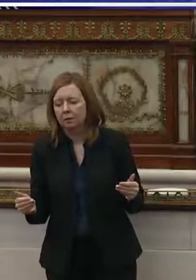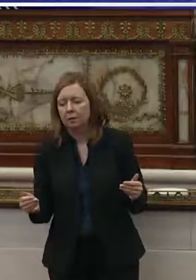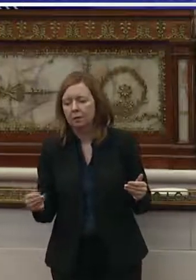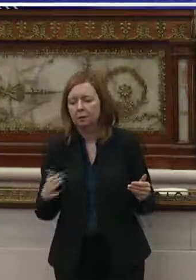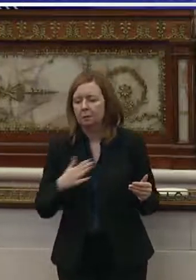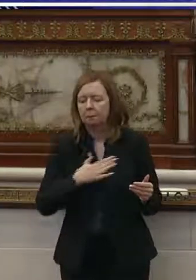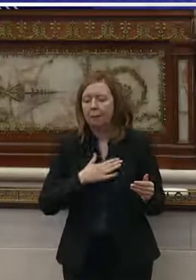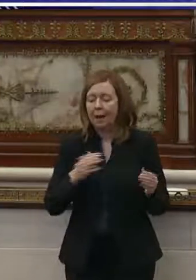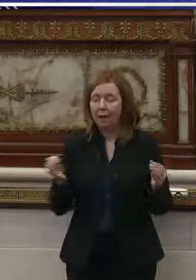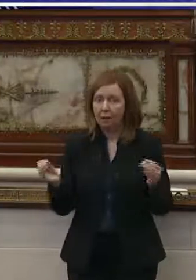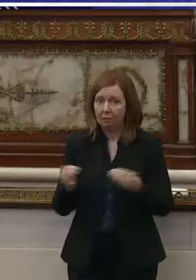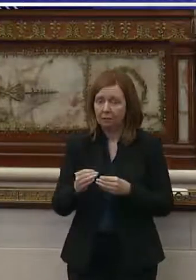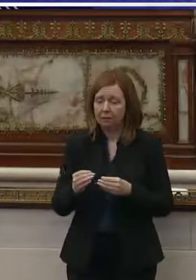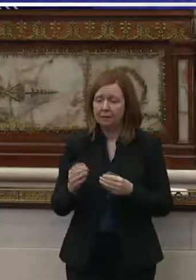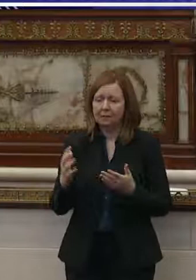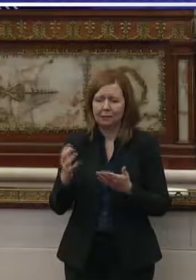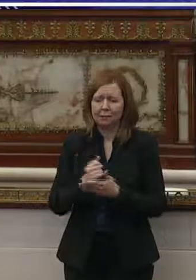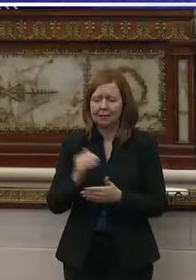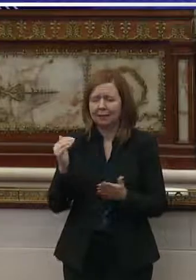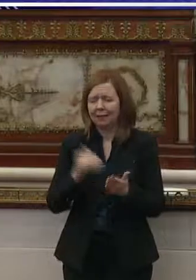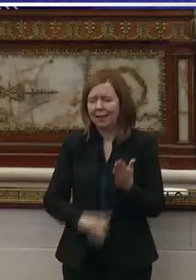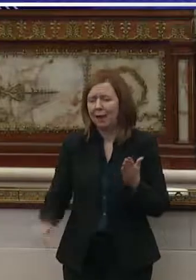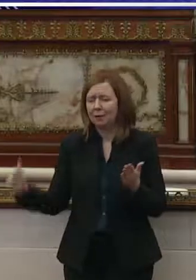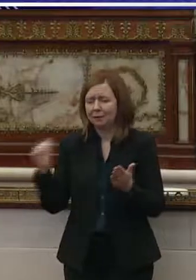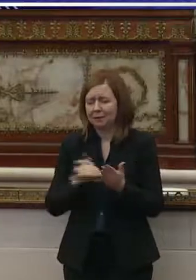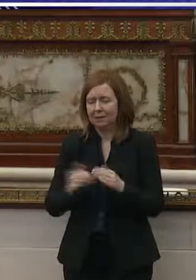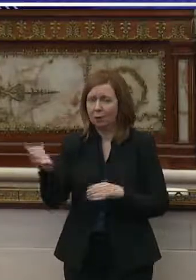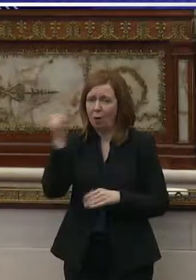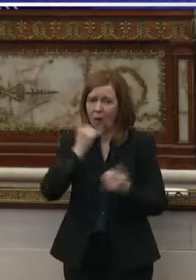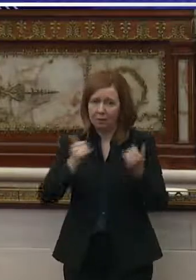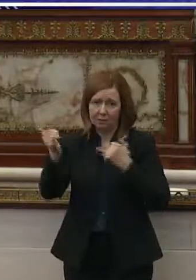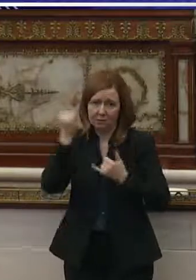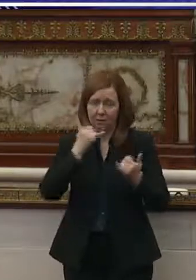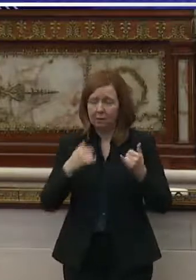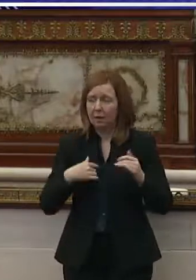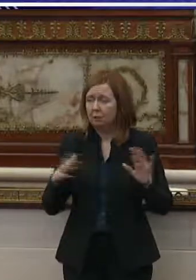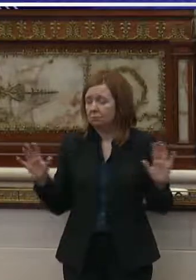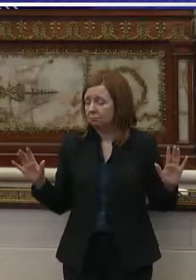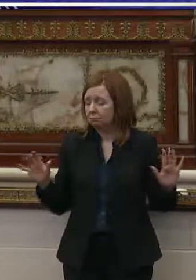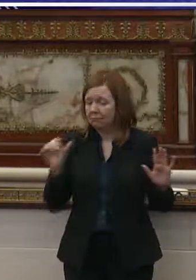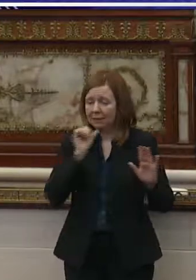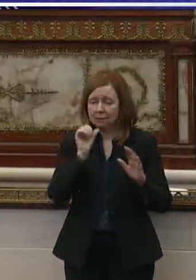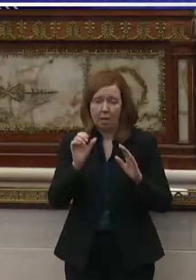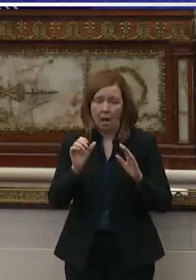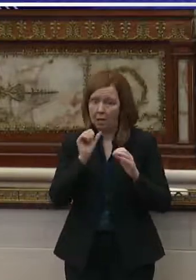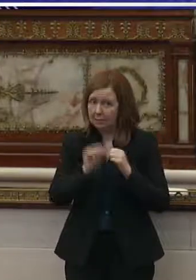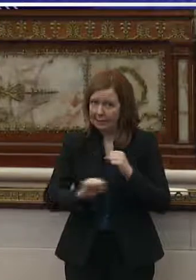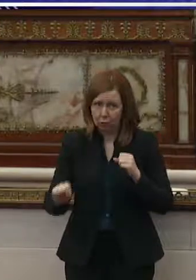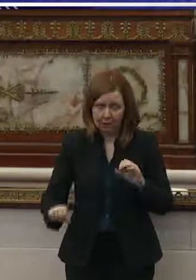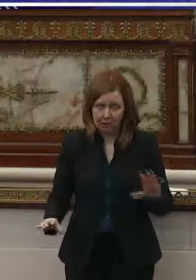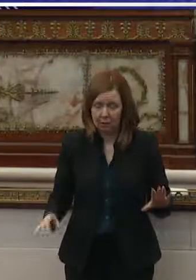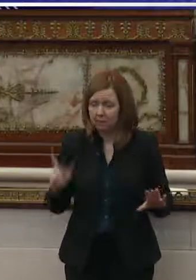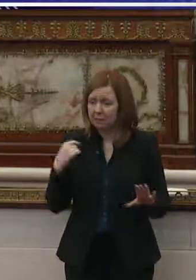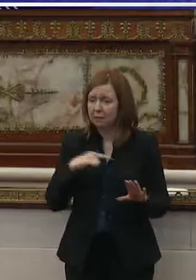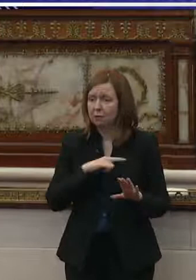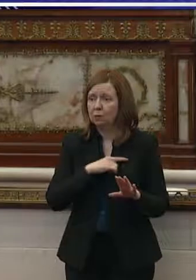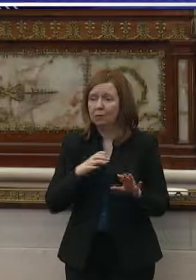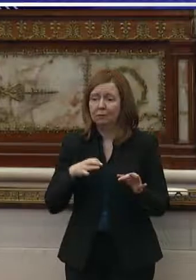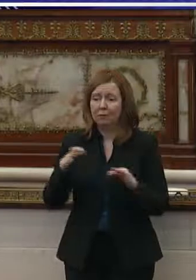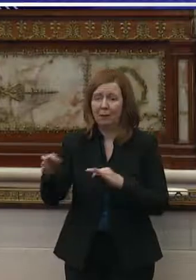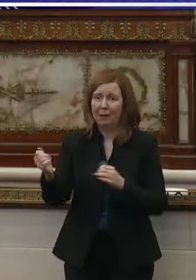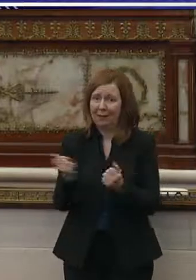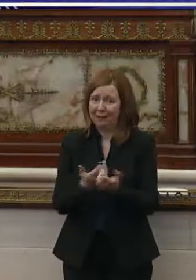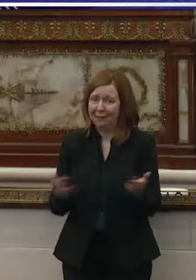my office has received thousands and thousands of calls, and it's not an over exaggeration, because we forward everything